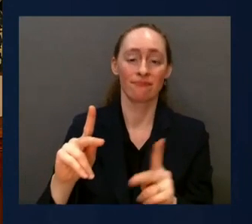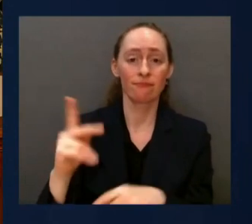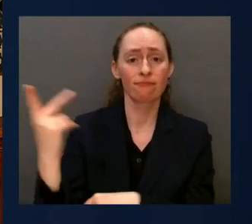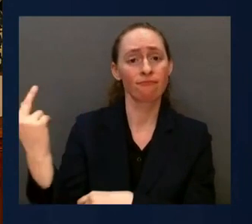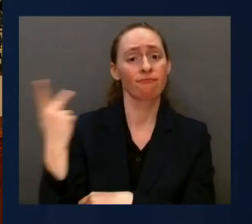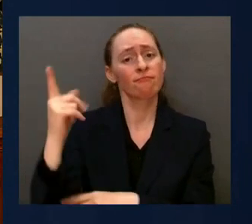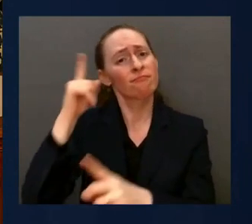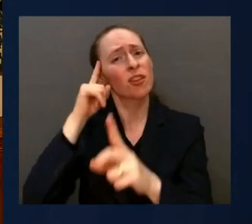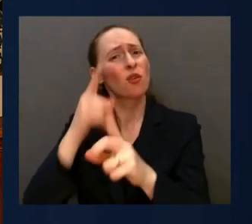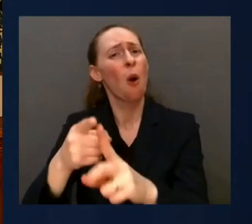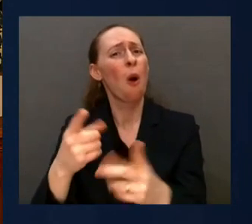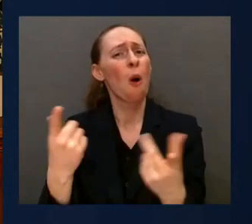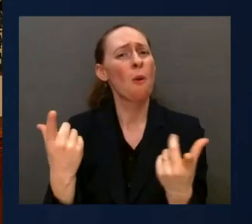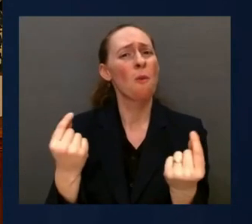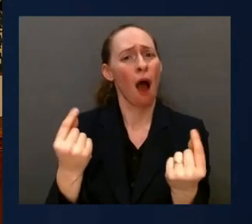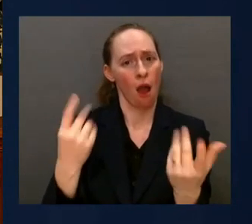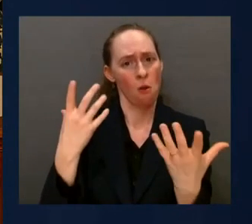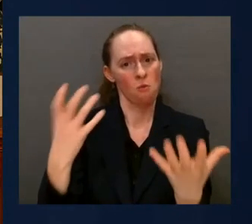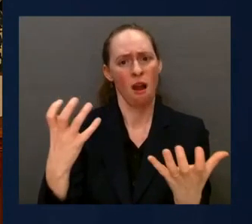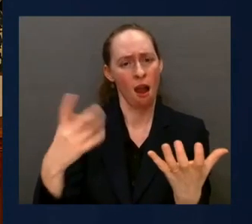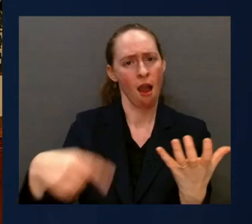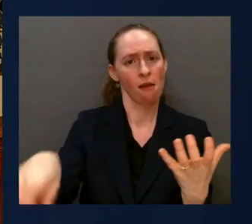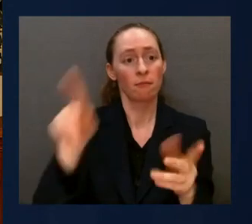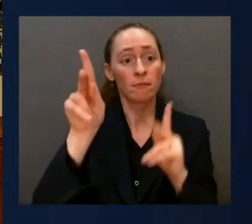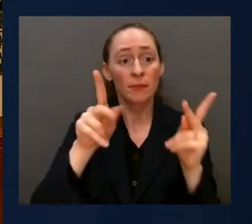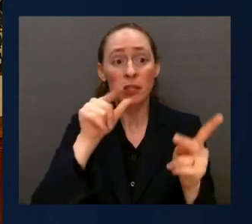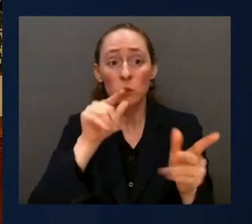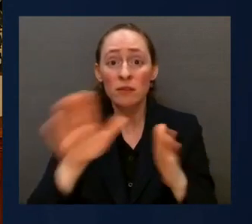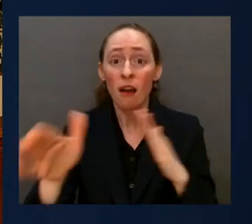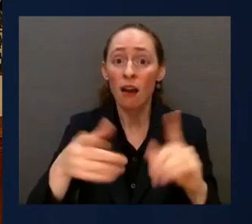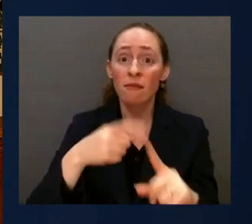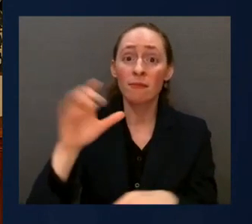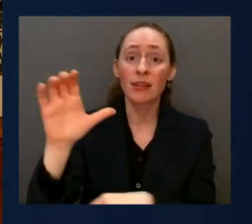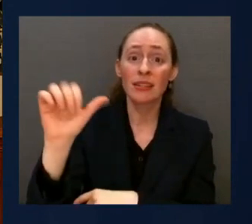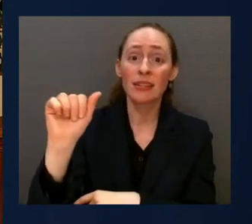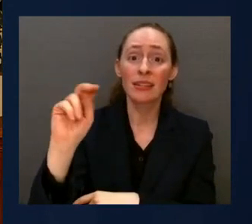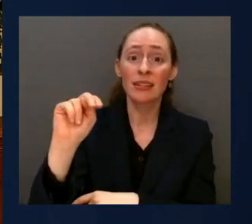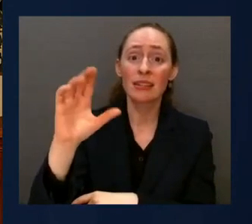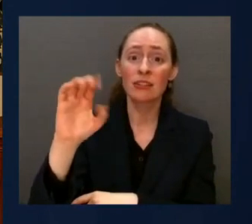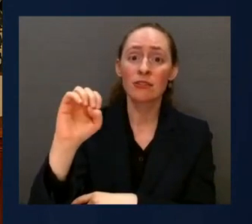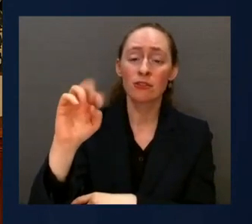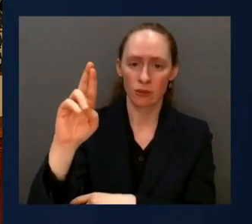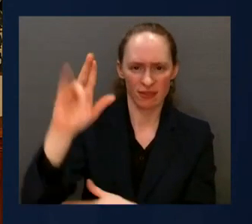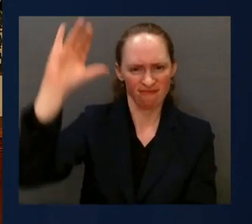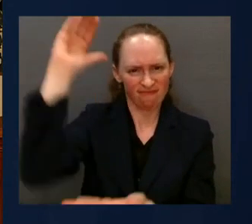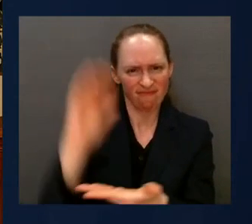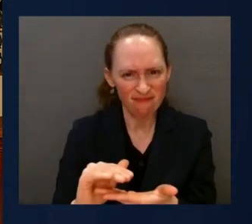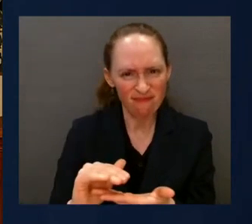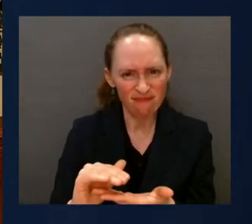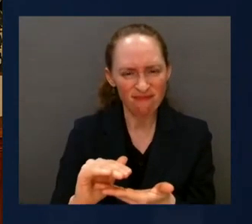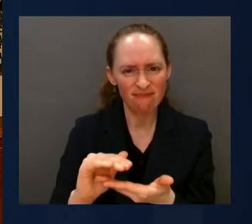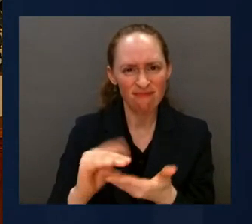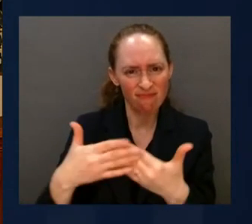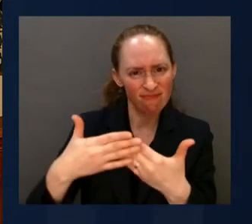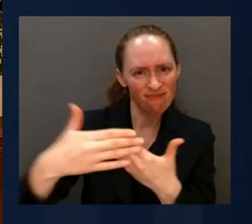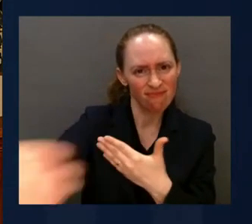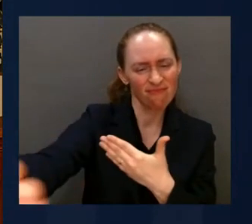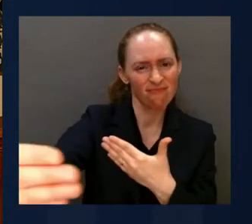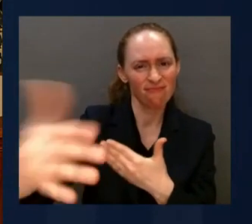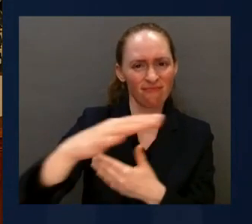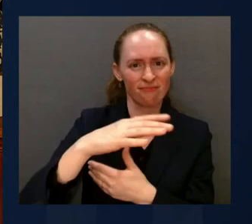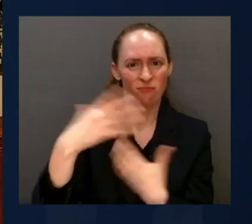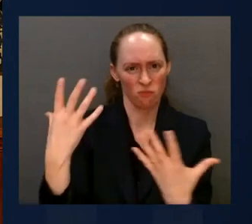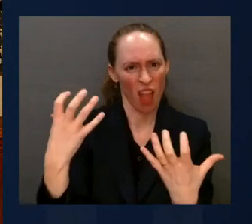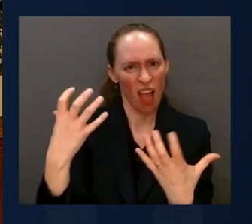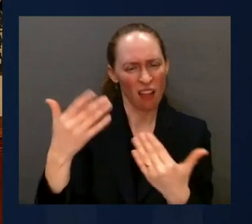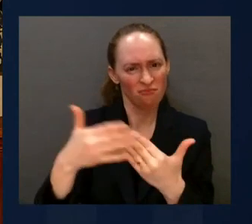least by 50% in the next 25 years, turn more cancers from death sentences to treatable diseases, provide